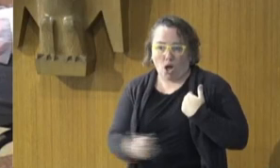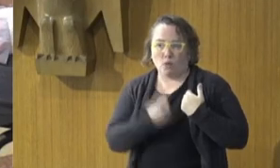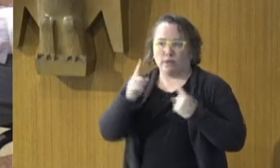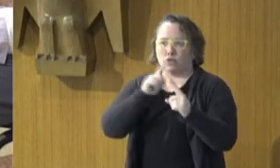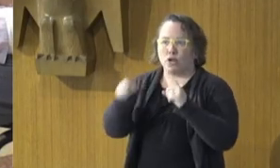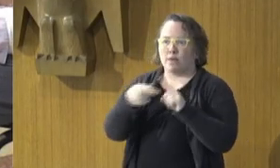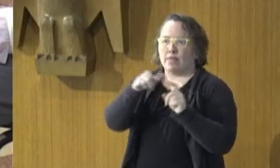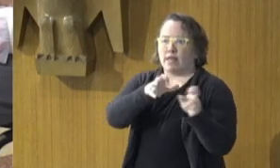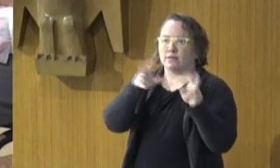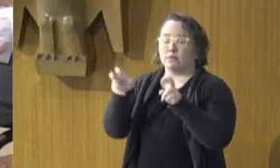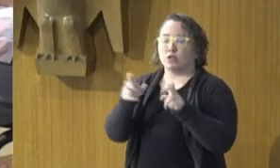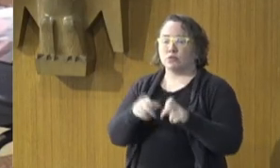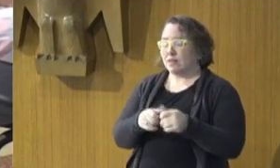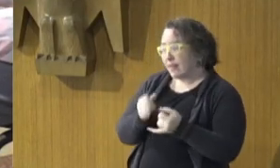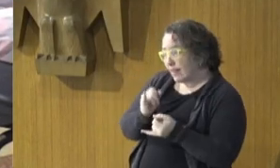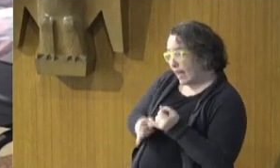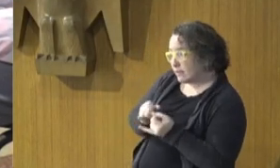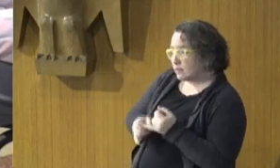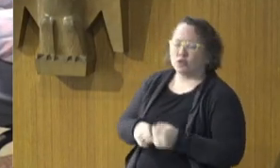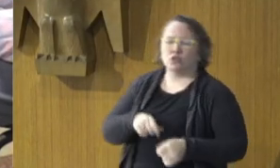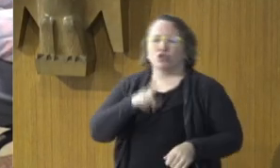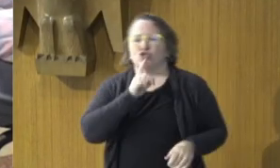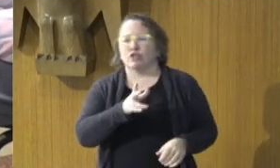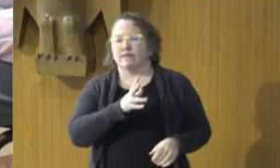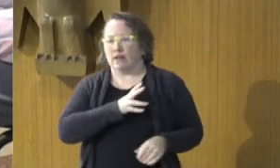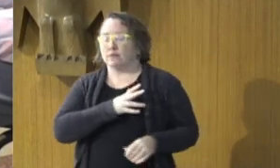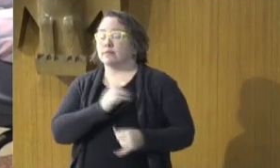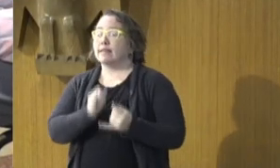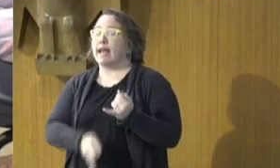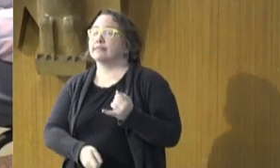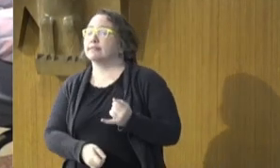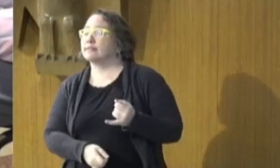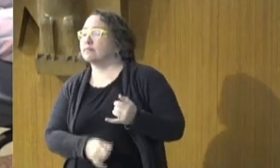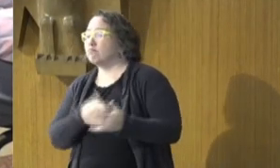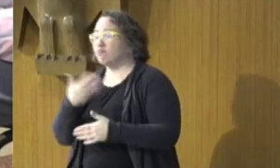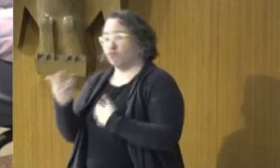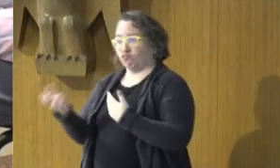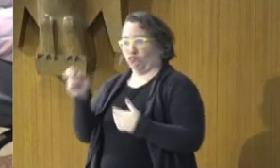or I'll share a last one? Yeah, you can share a last one. Okay.